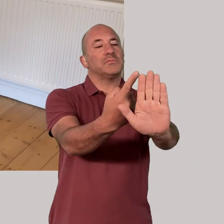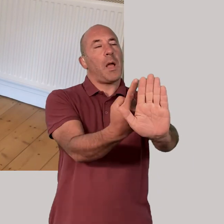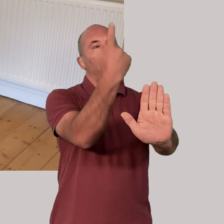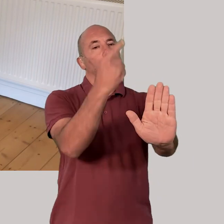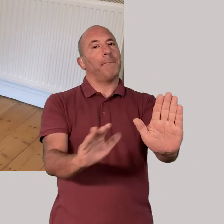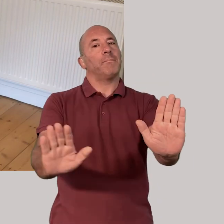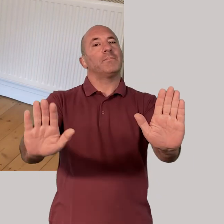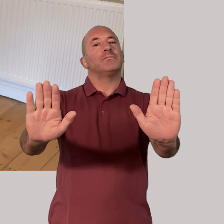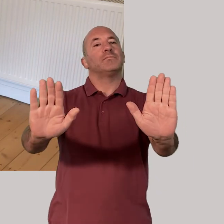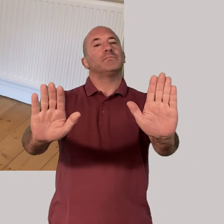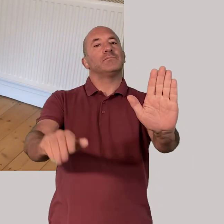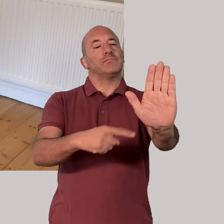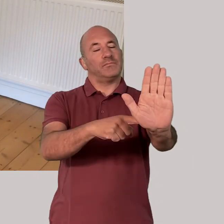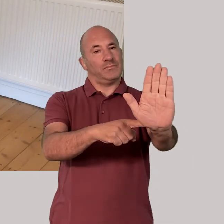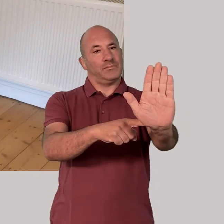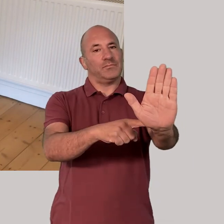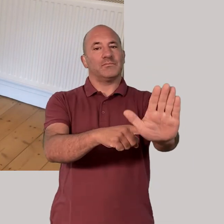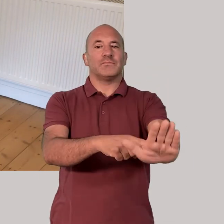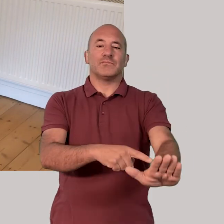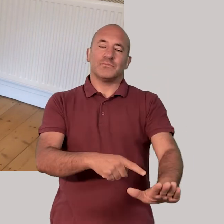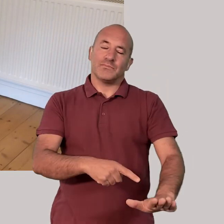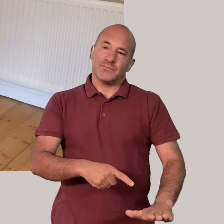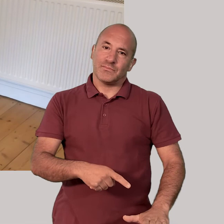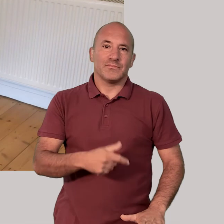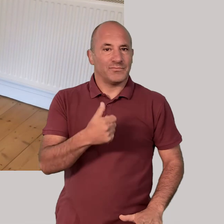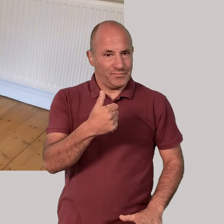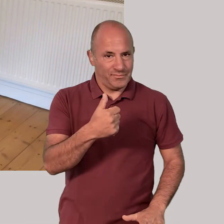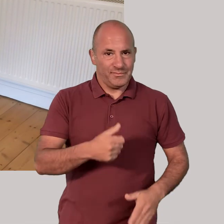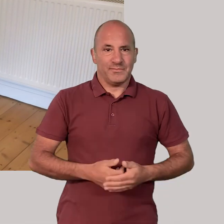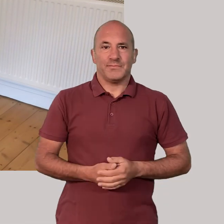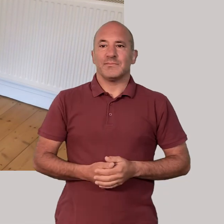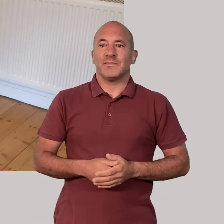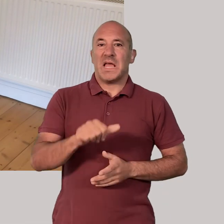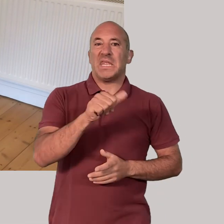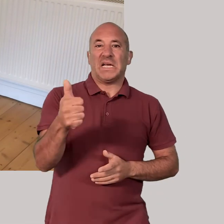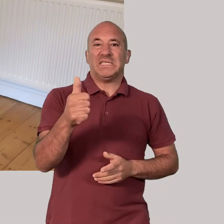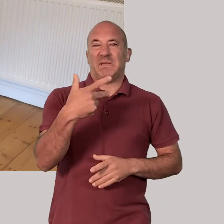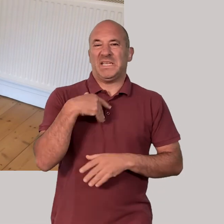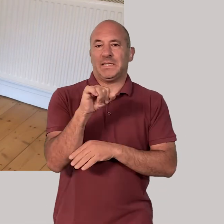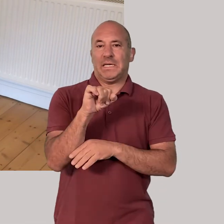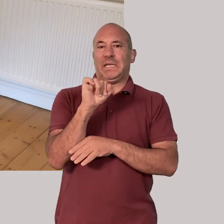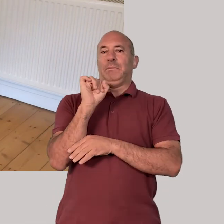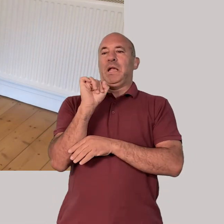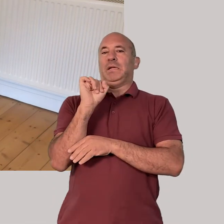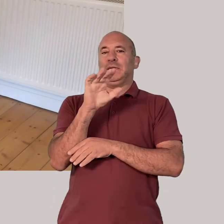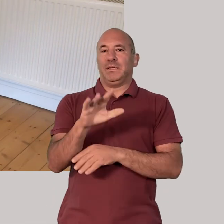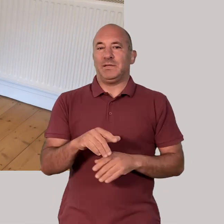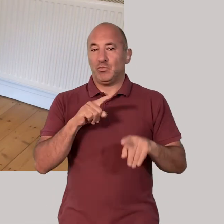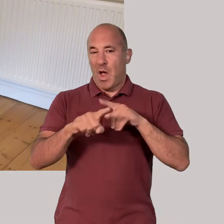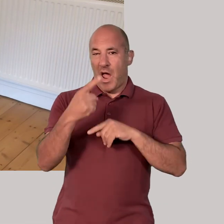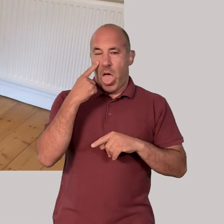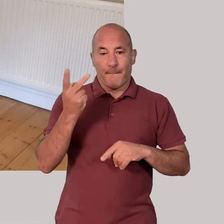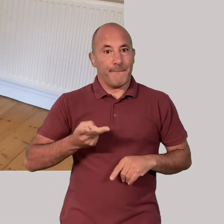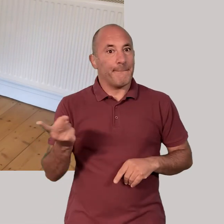point upwards. Smoothly the legs go down. And you might need to lean back a little bit for this